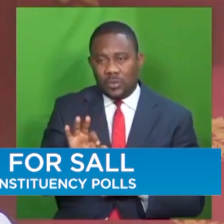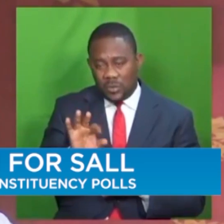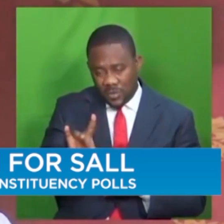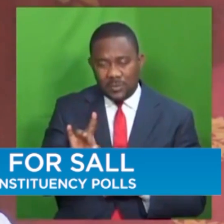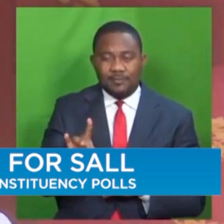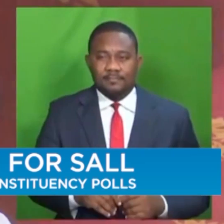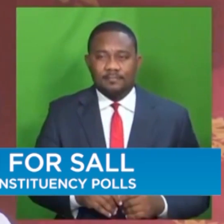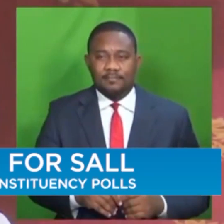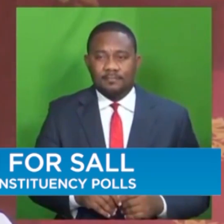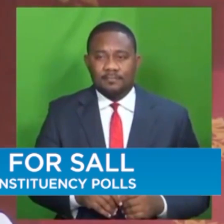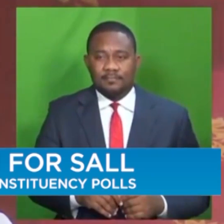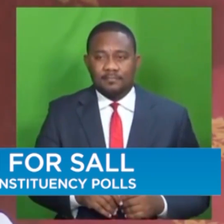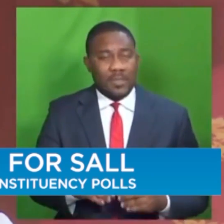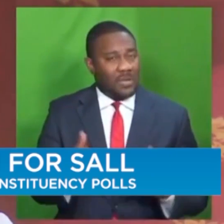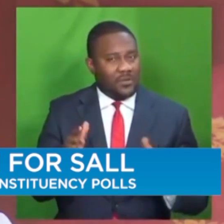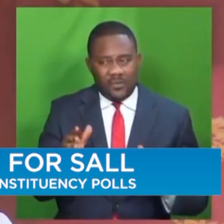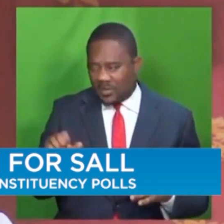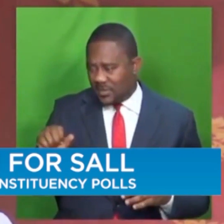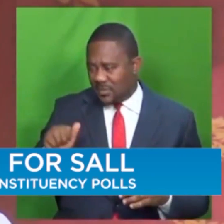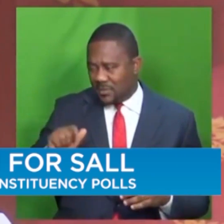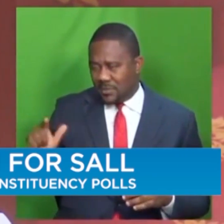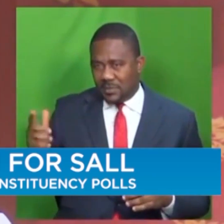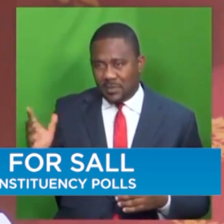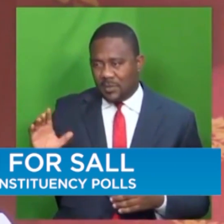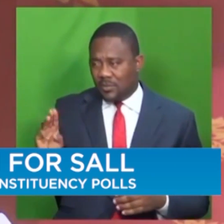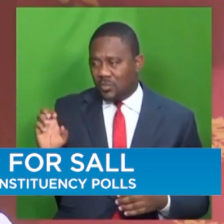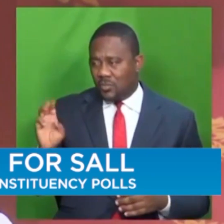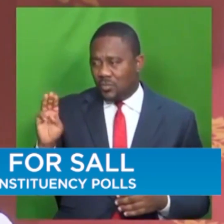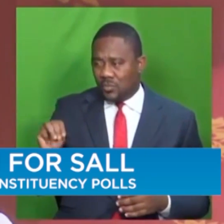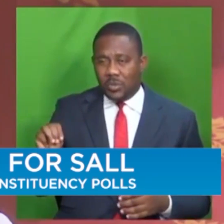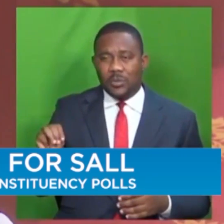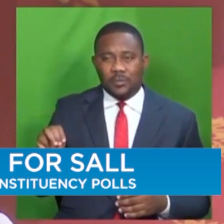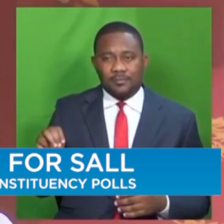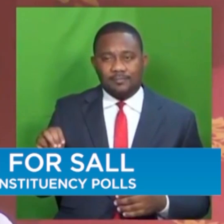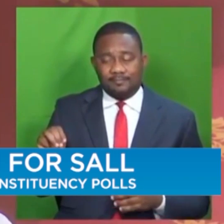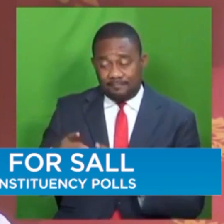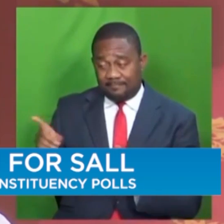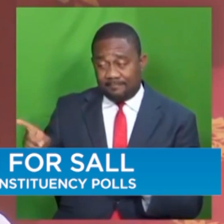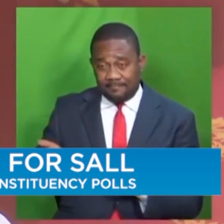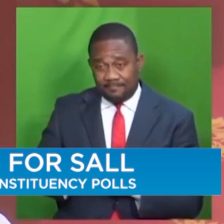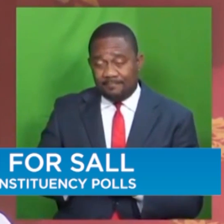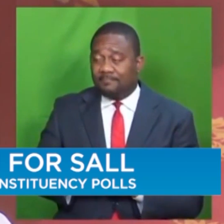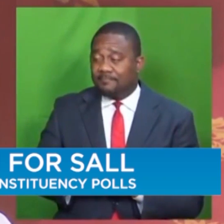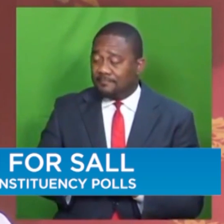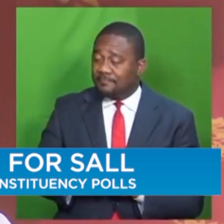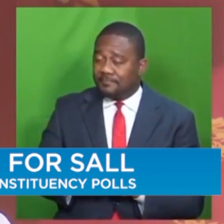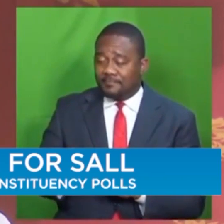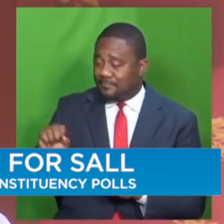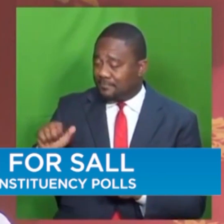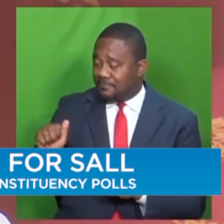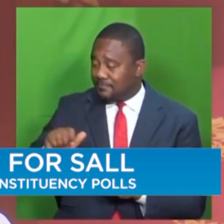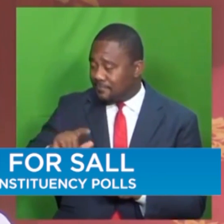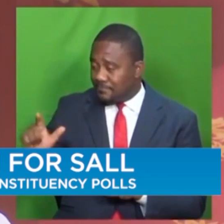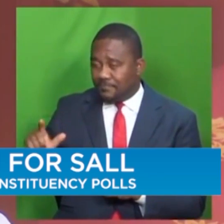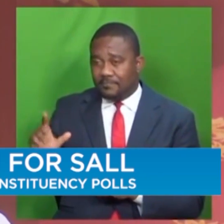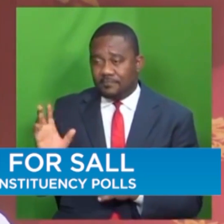conduct of the 2020 parliamentary elections, is the SALL areas under Buem constituency. A placement of the SALL areas under the Buem